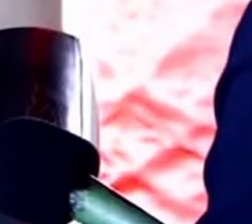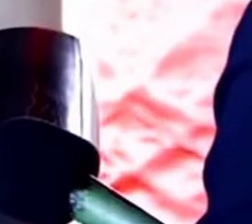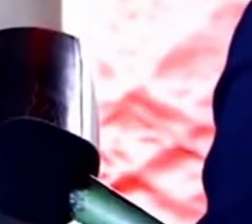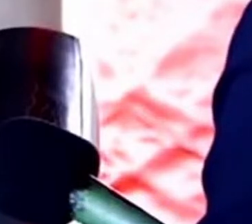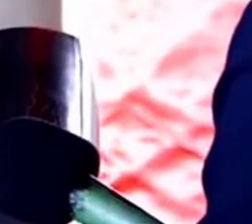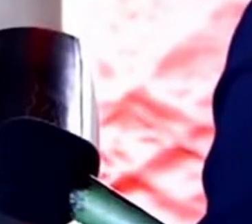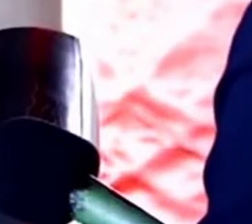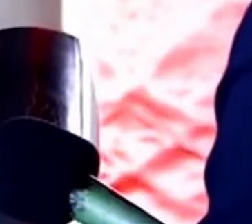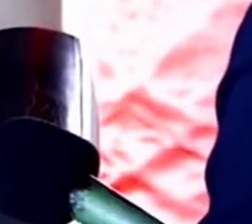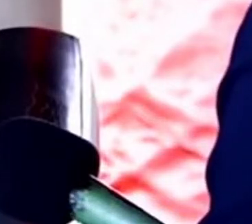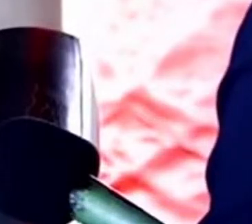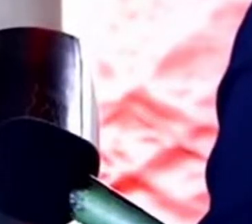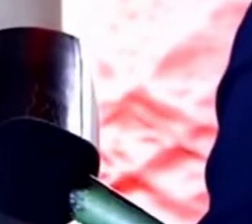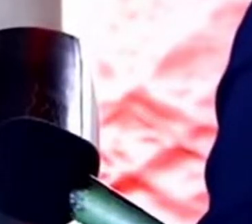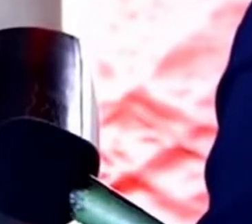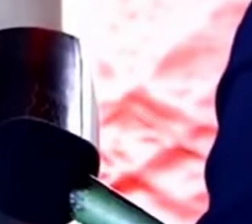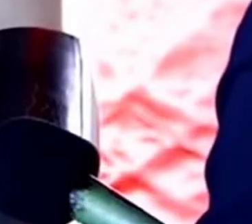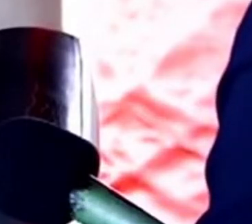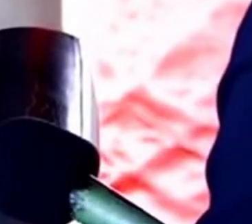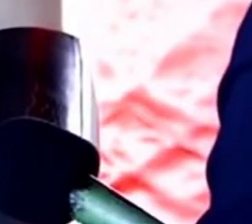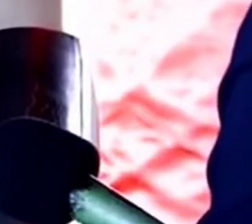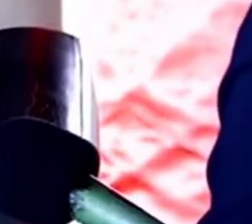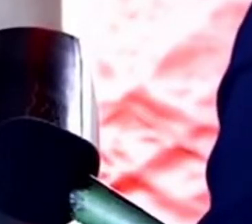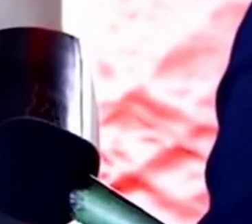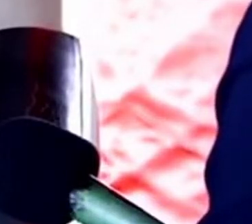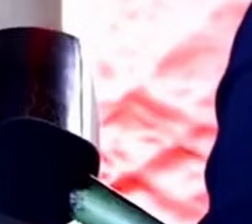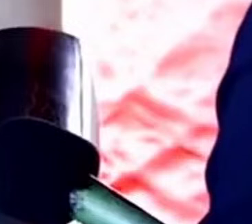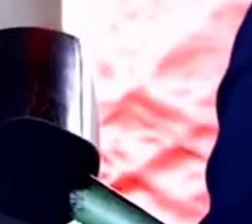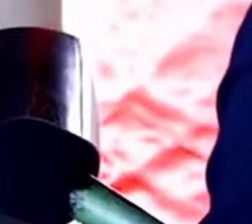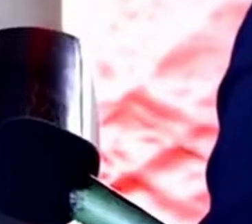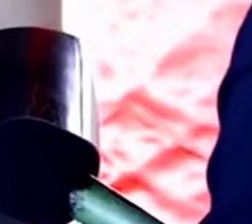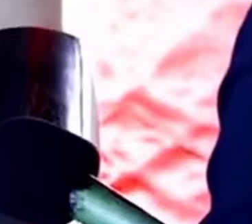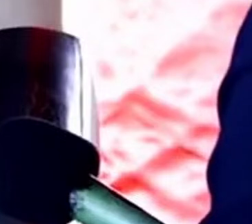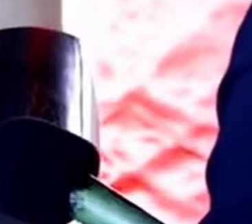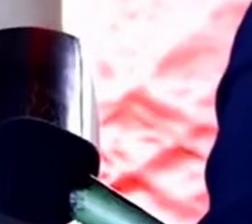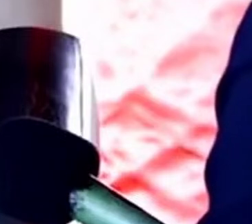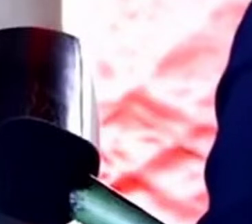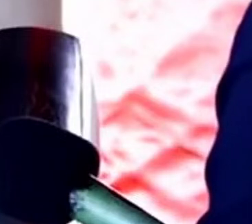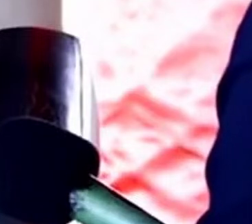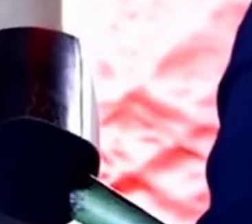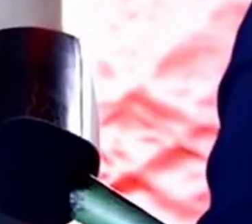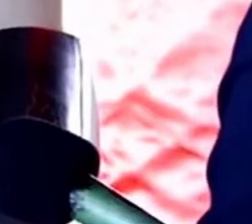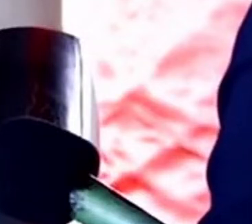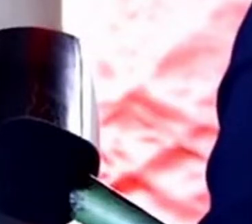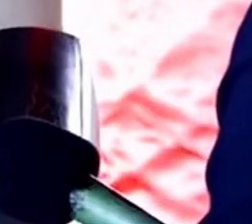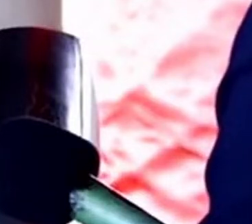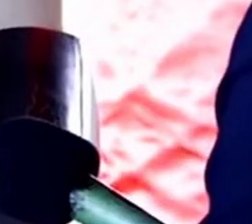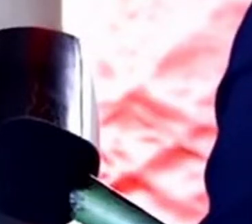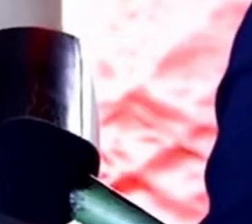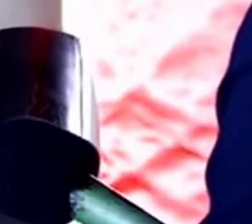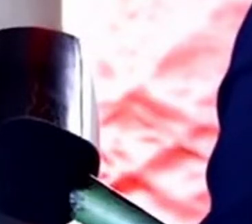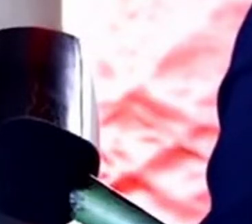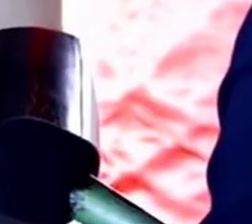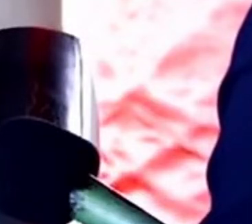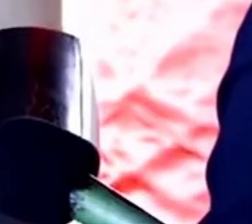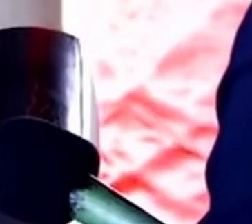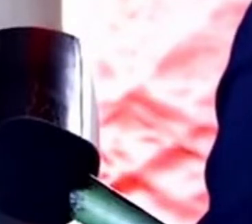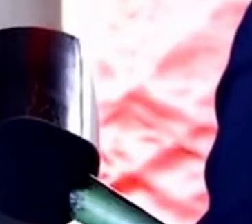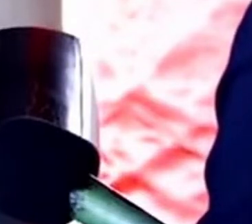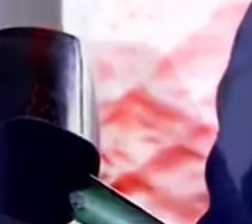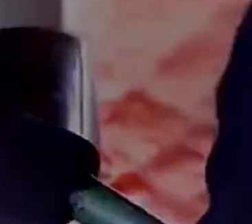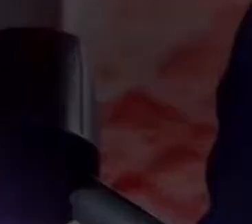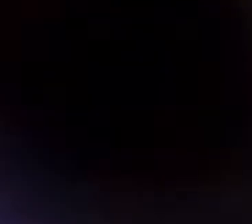secondary school I went to St. Joseph Secondary School in Mwanze district also, where I did my grade 8 up to grade